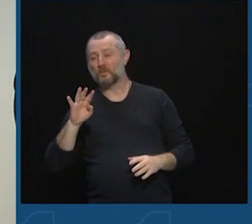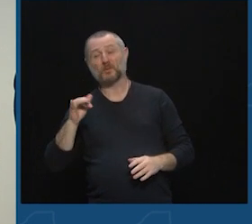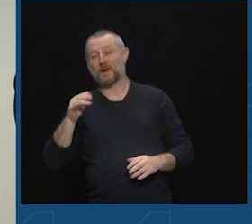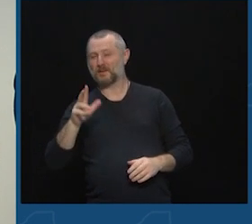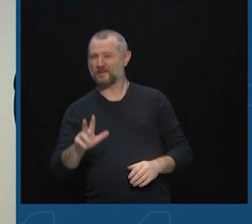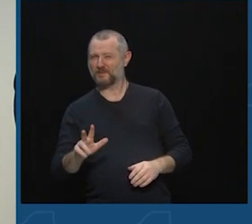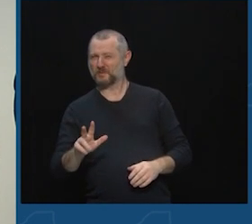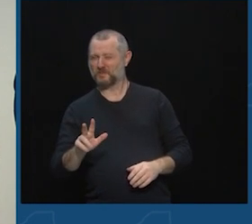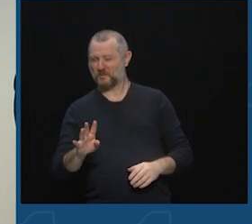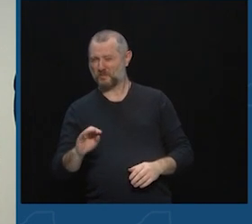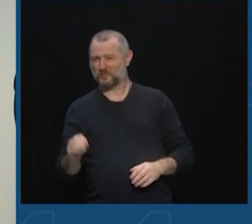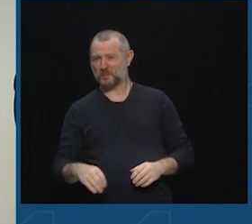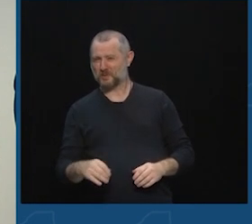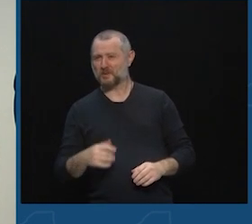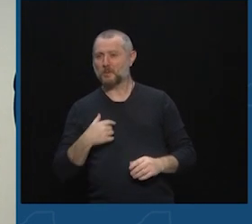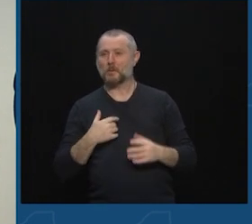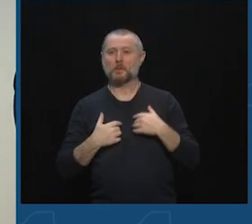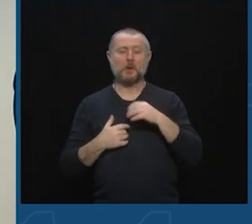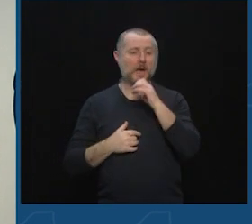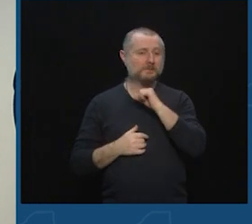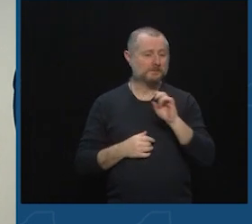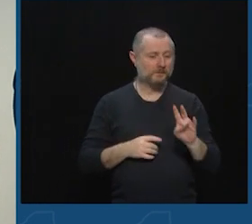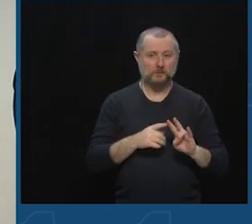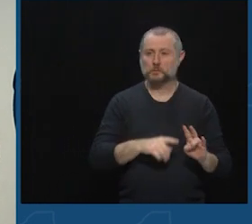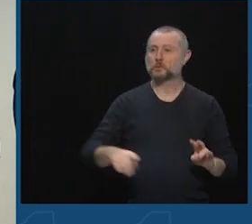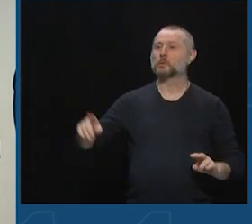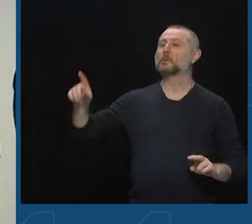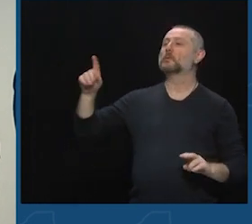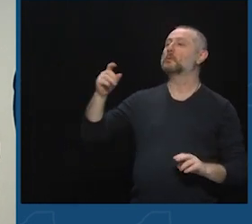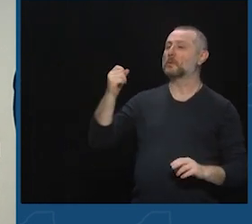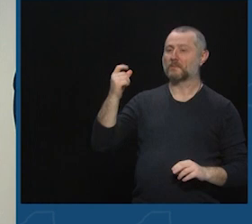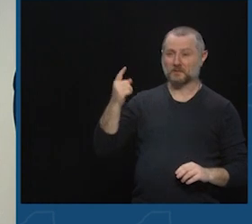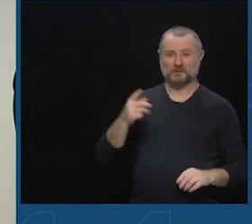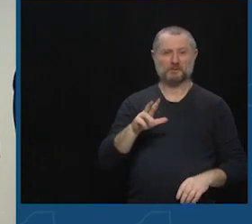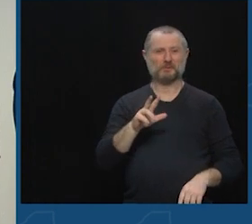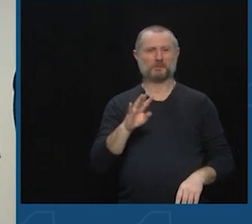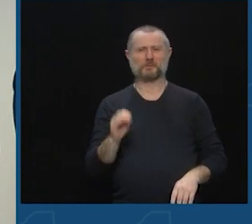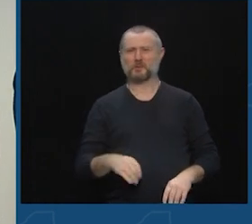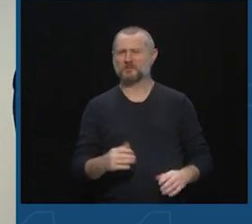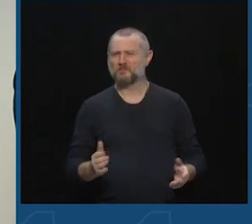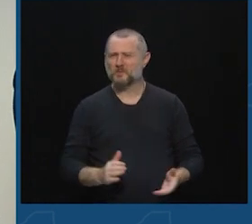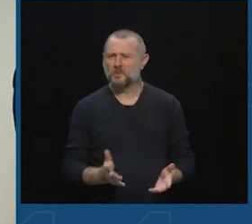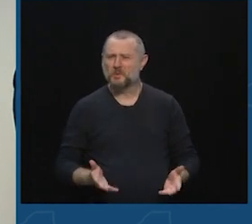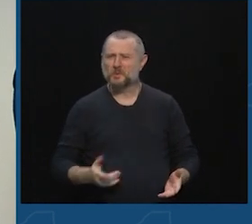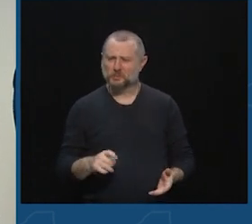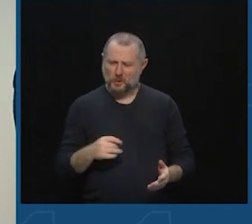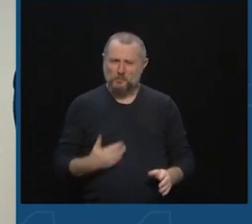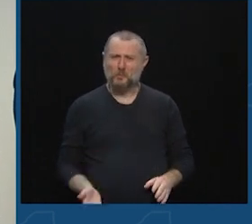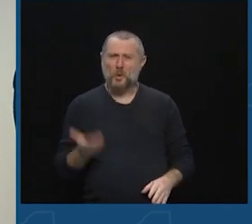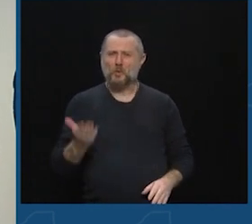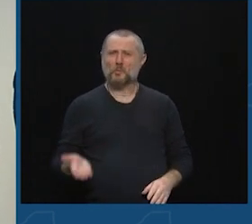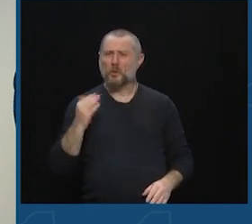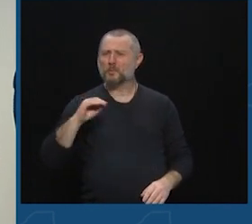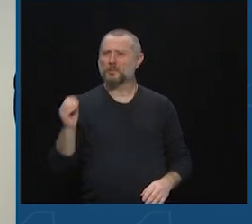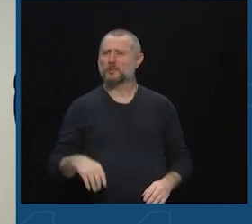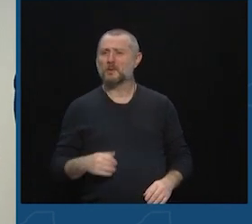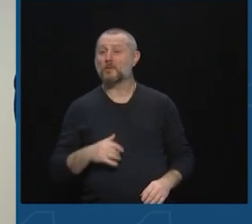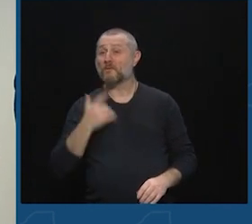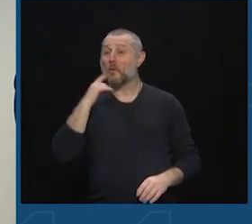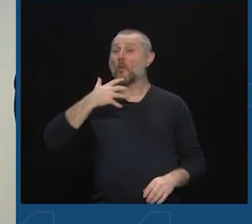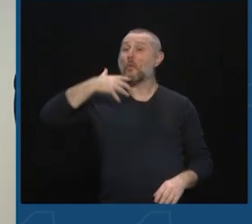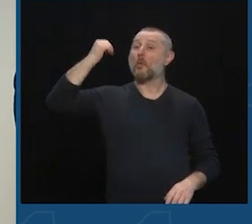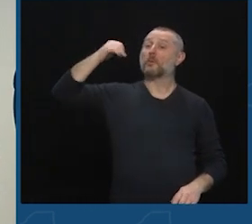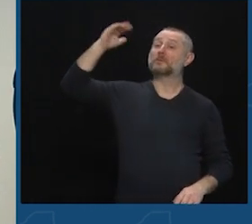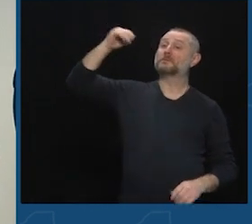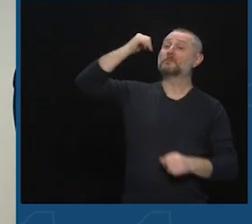to 11-year-olds. I know we can do better than that. And again, their older siblings, we're at about 80% for